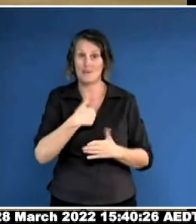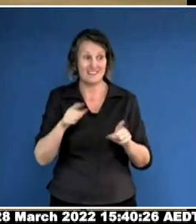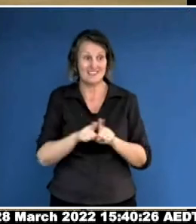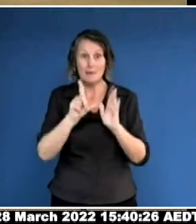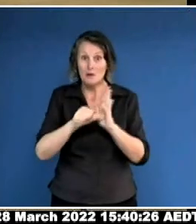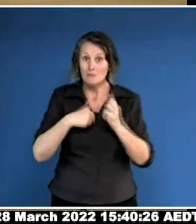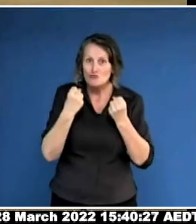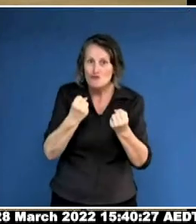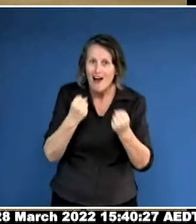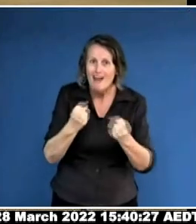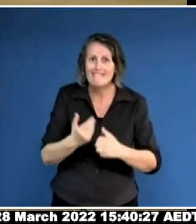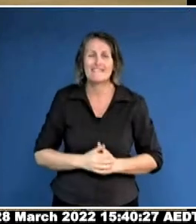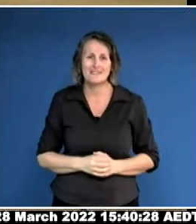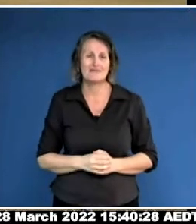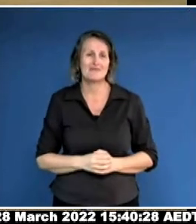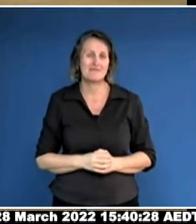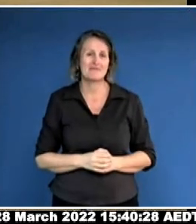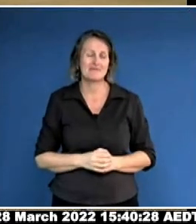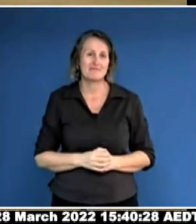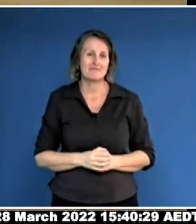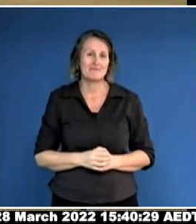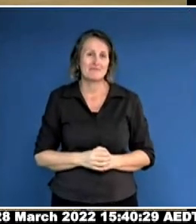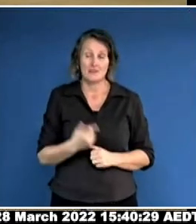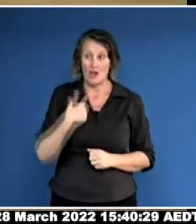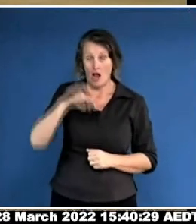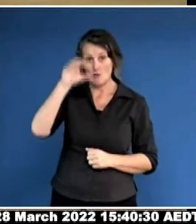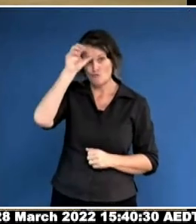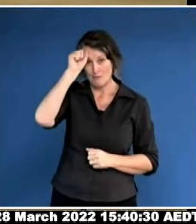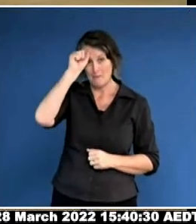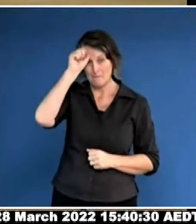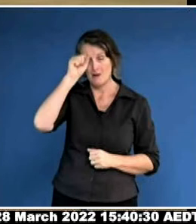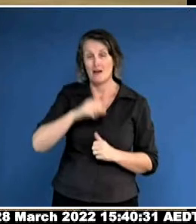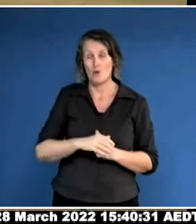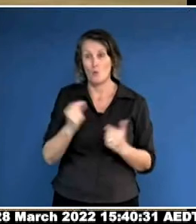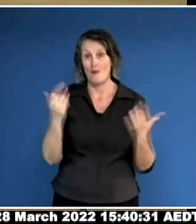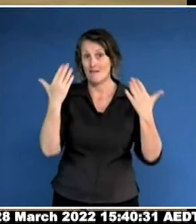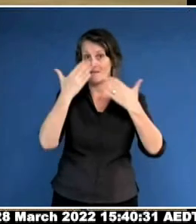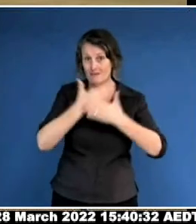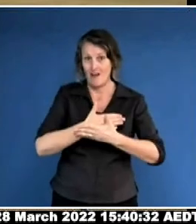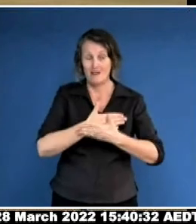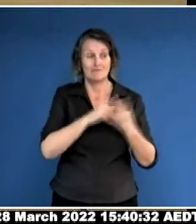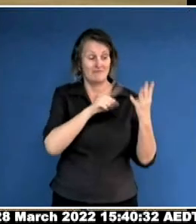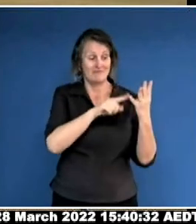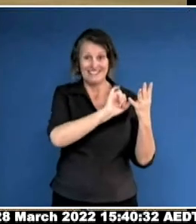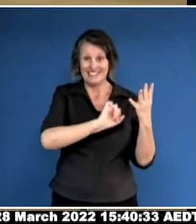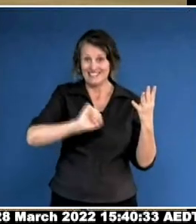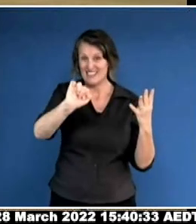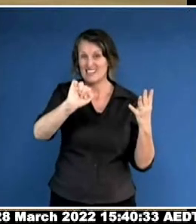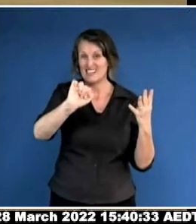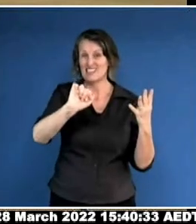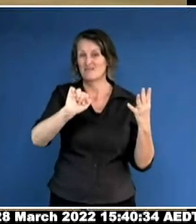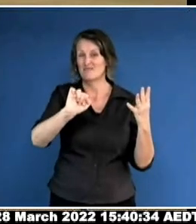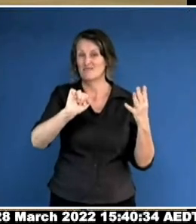car. I remember one night some of Person 4's mum's friends were having a get-together, so we all went. They were